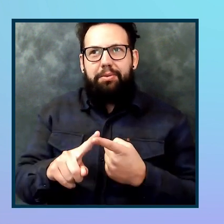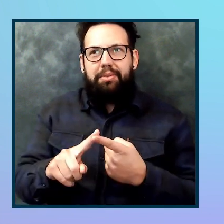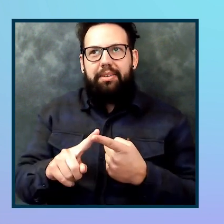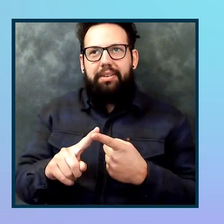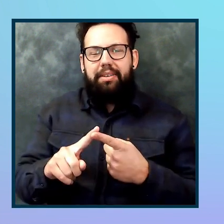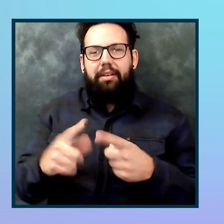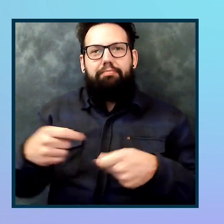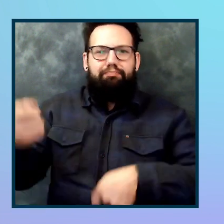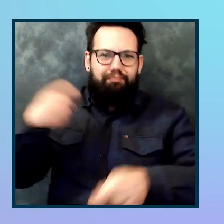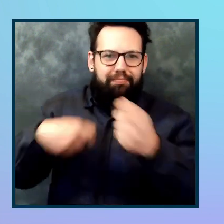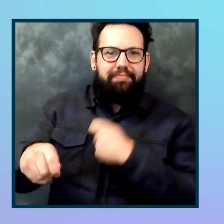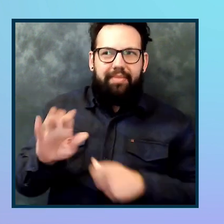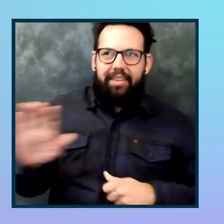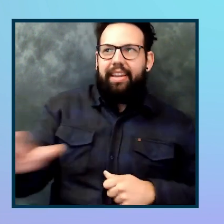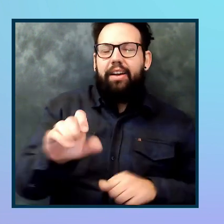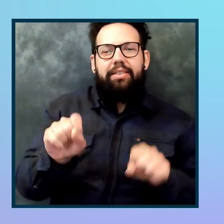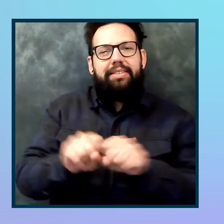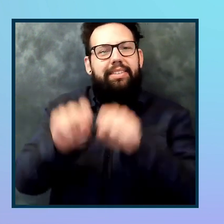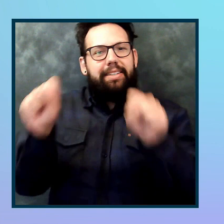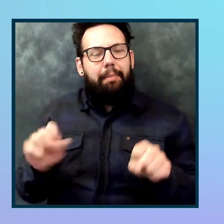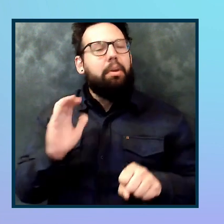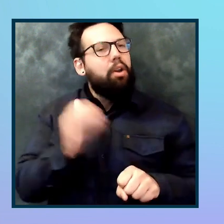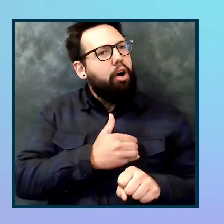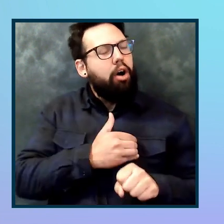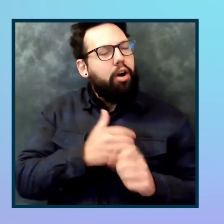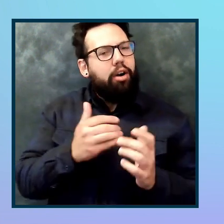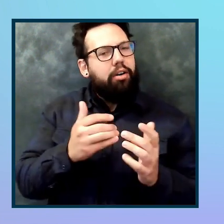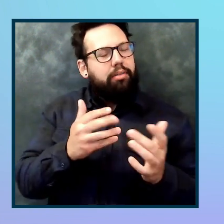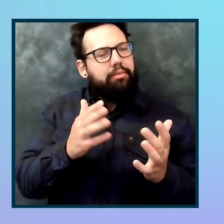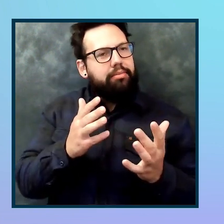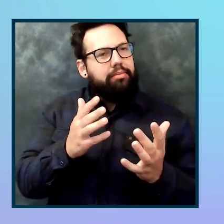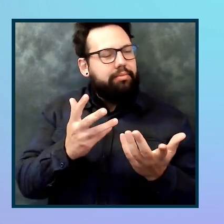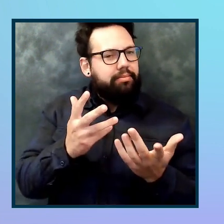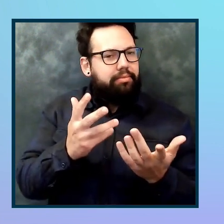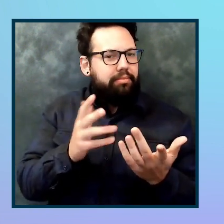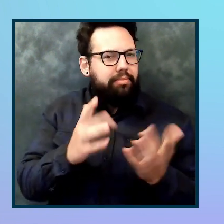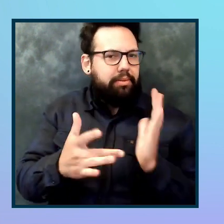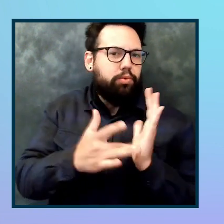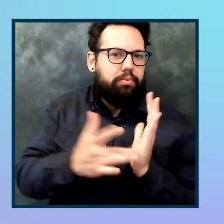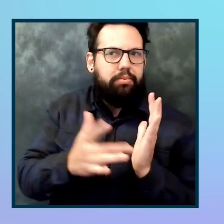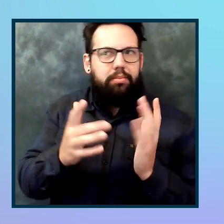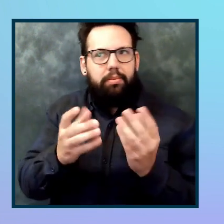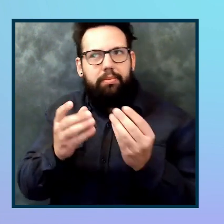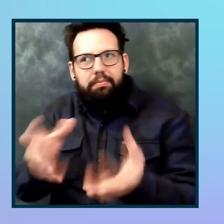customer base generally does have the capacity to update their versions of their screen readers.